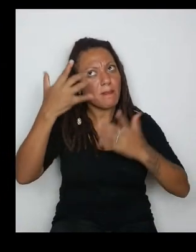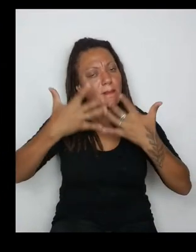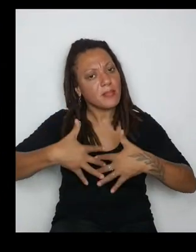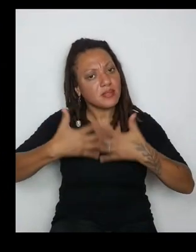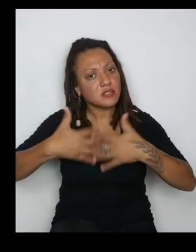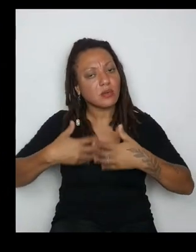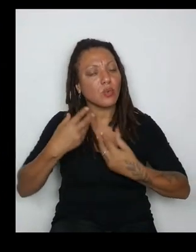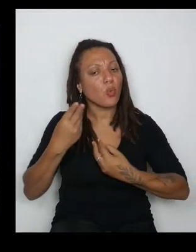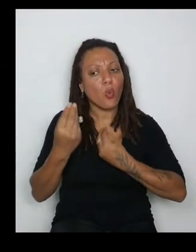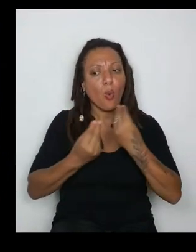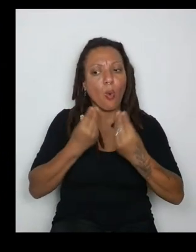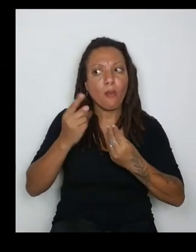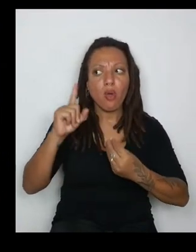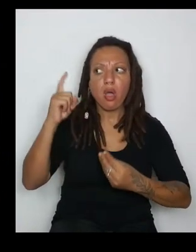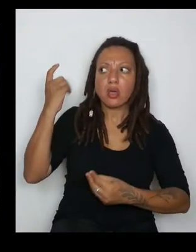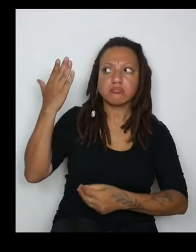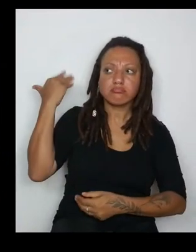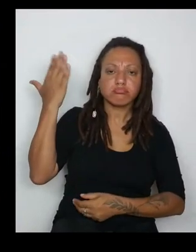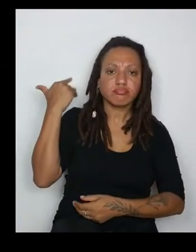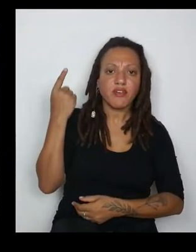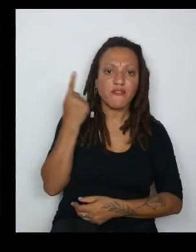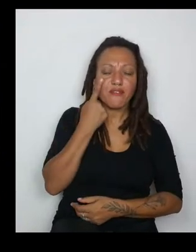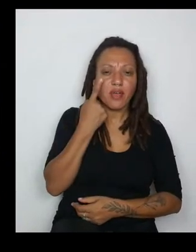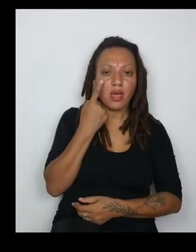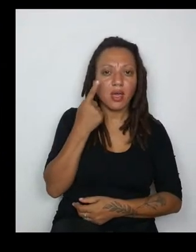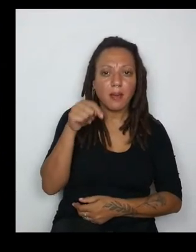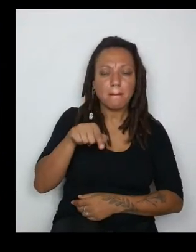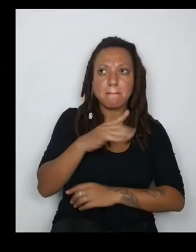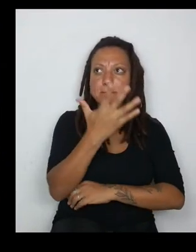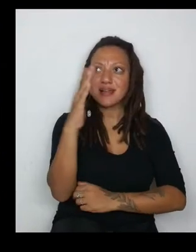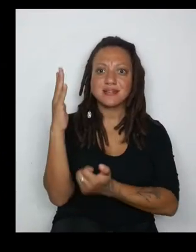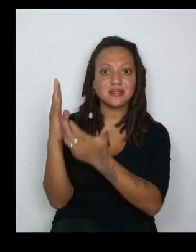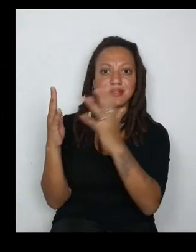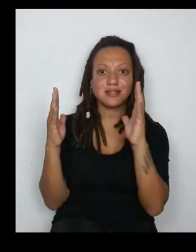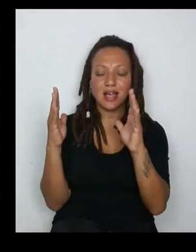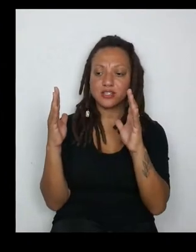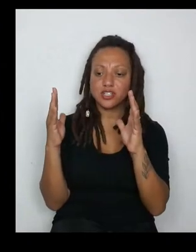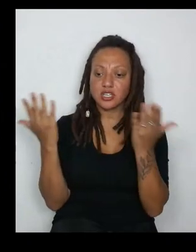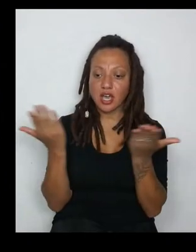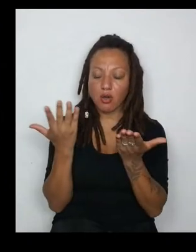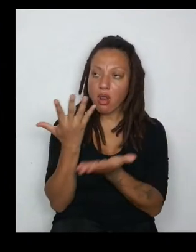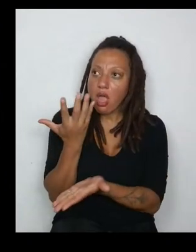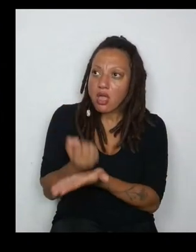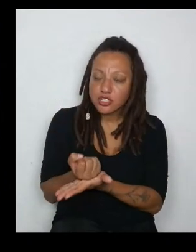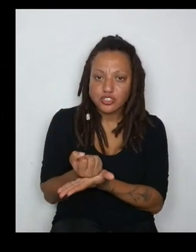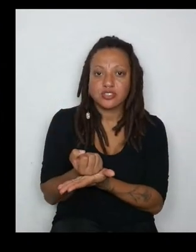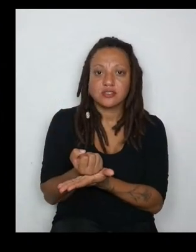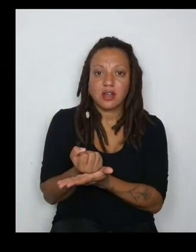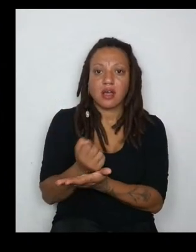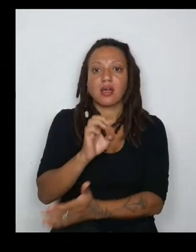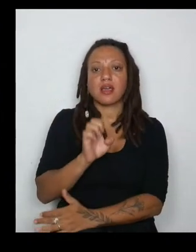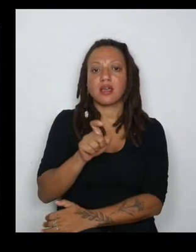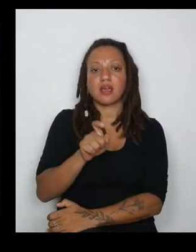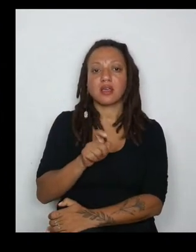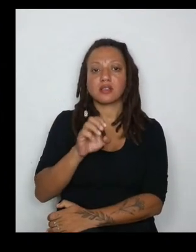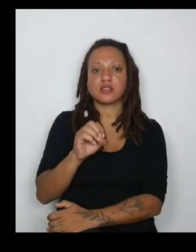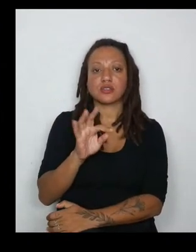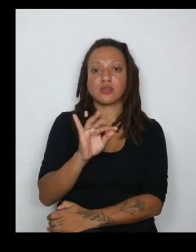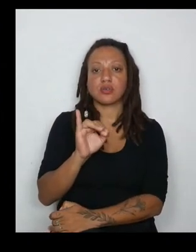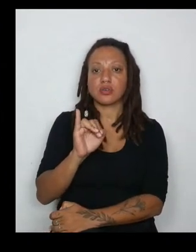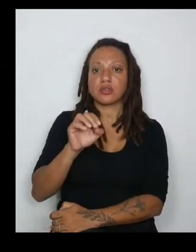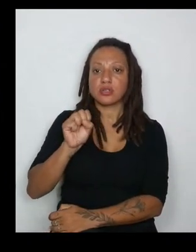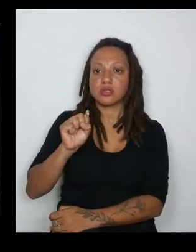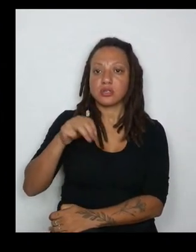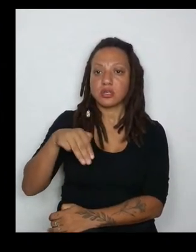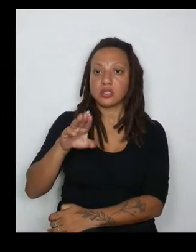registered the historical um exoticization of this particular space and this landscape but also played